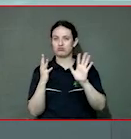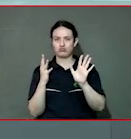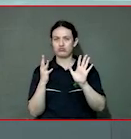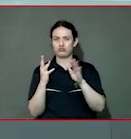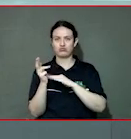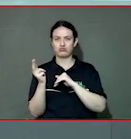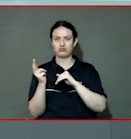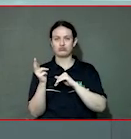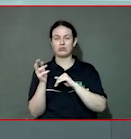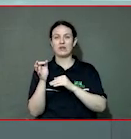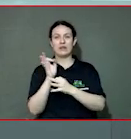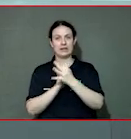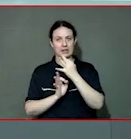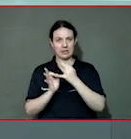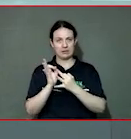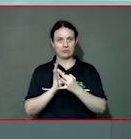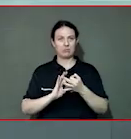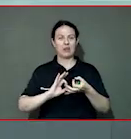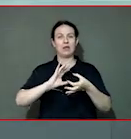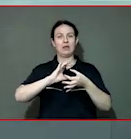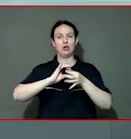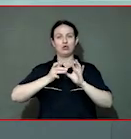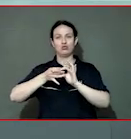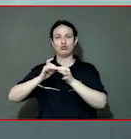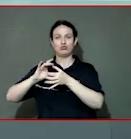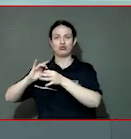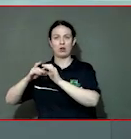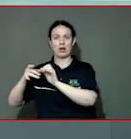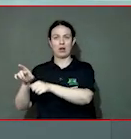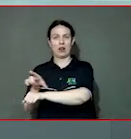talk about the chain length.